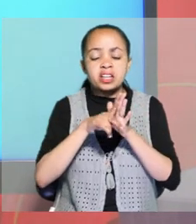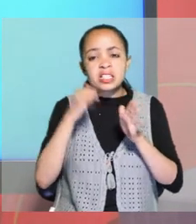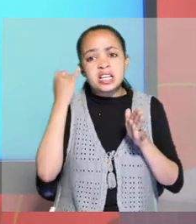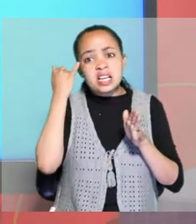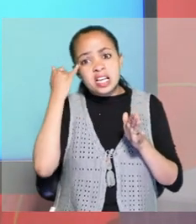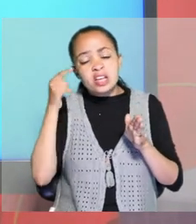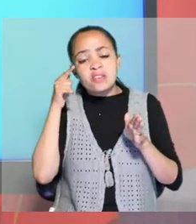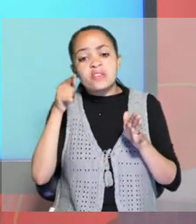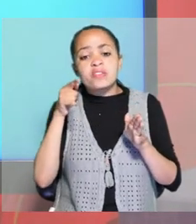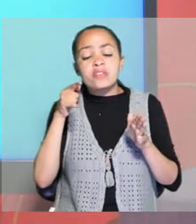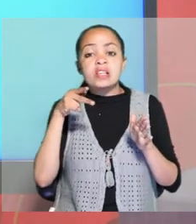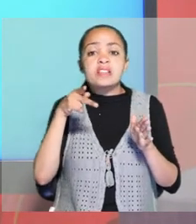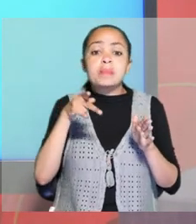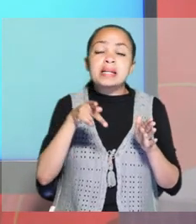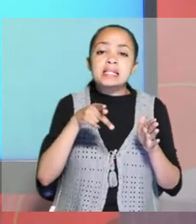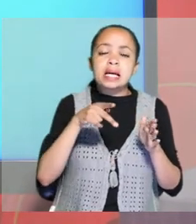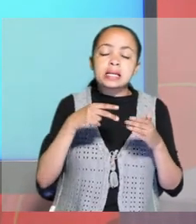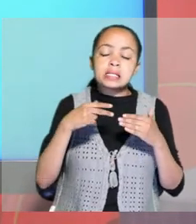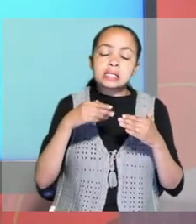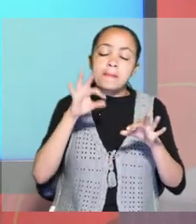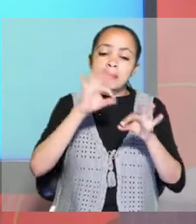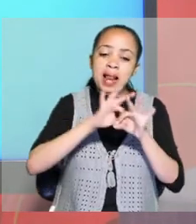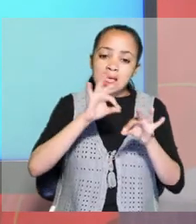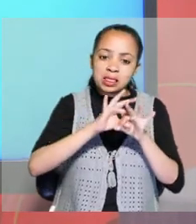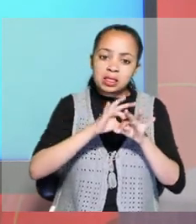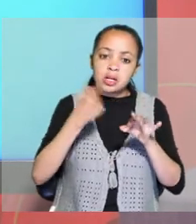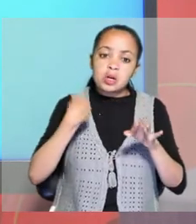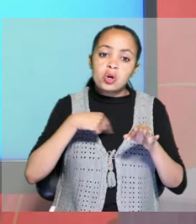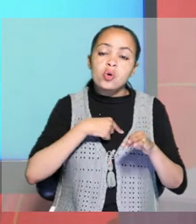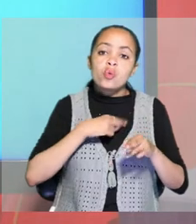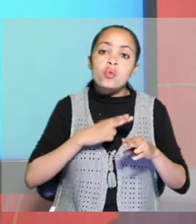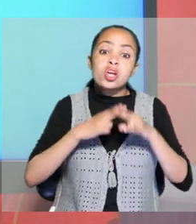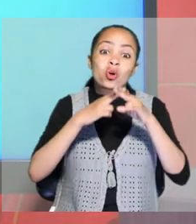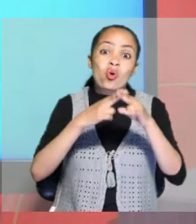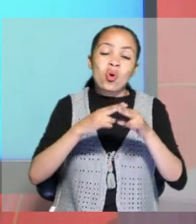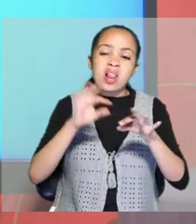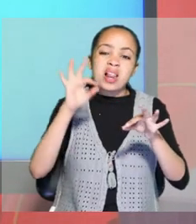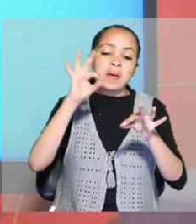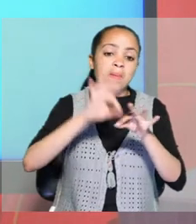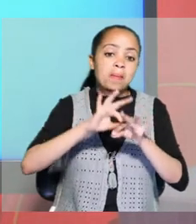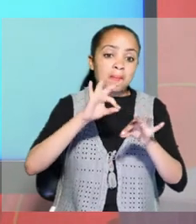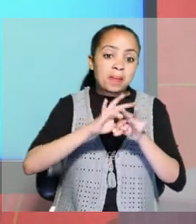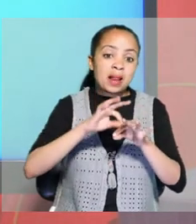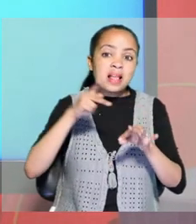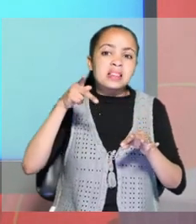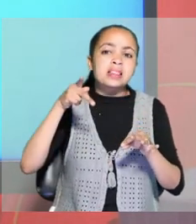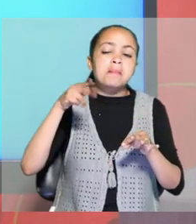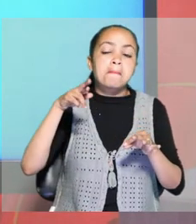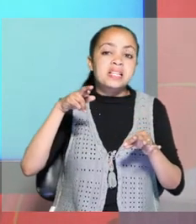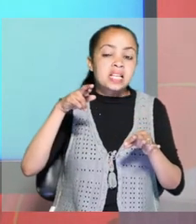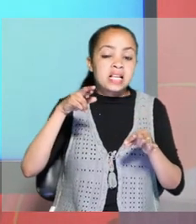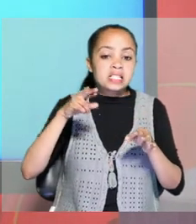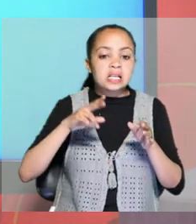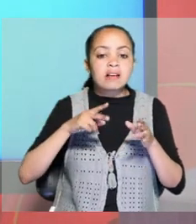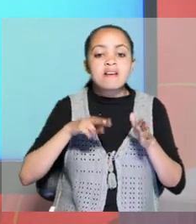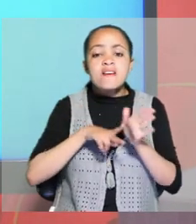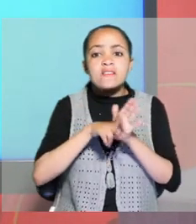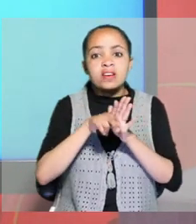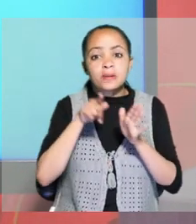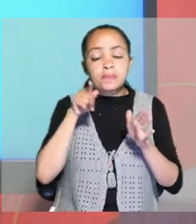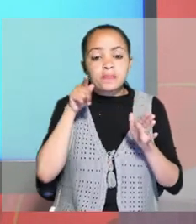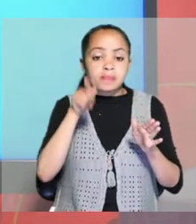If it parasitizes plant, we call it is said to be plant parasitizing virus. If